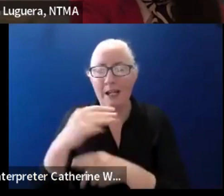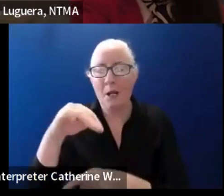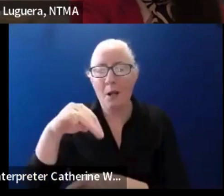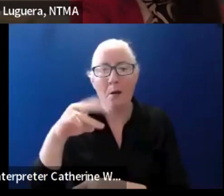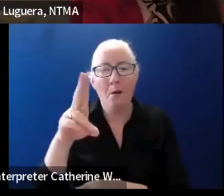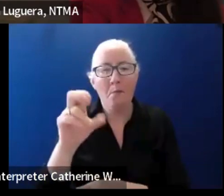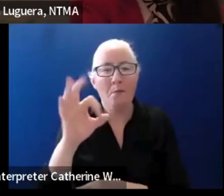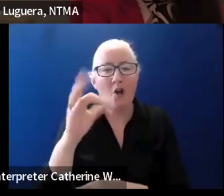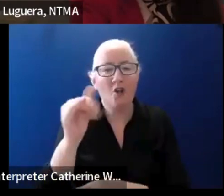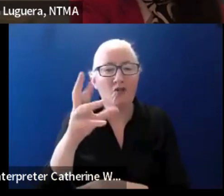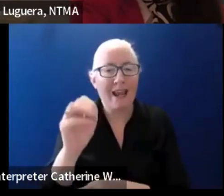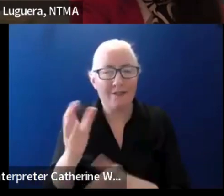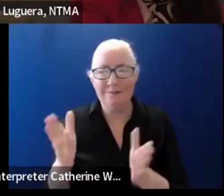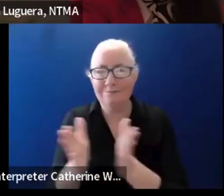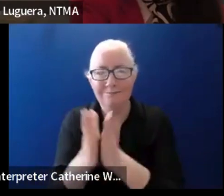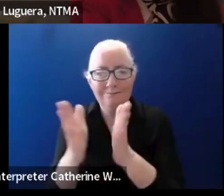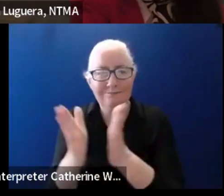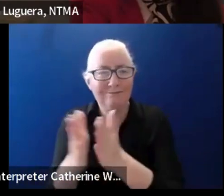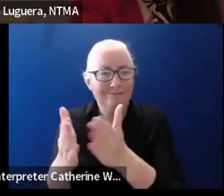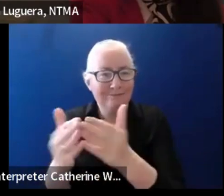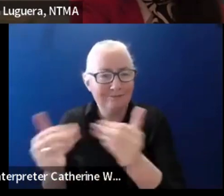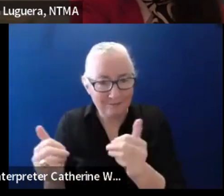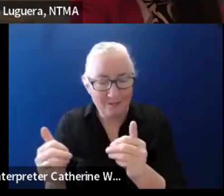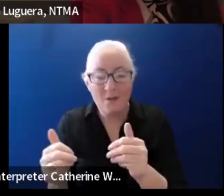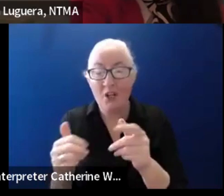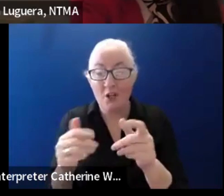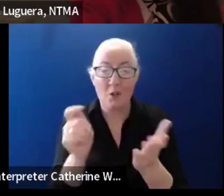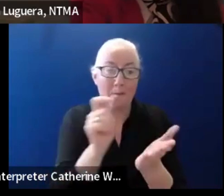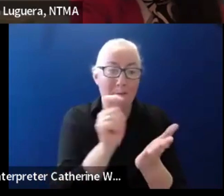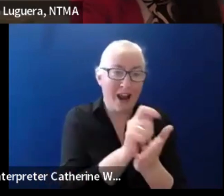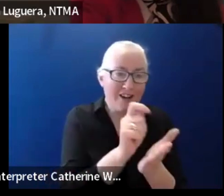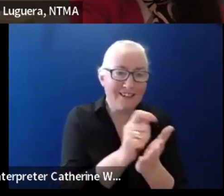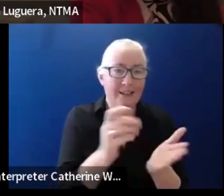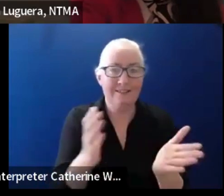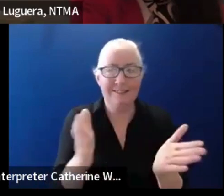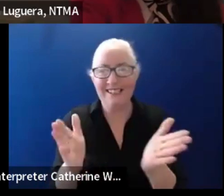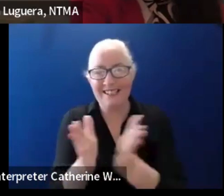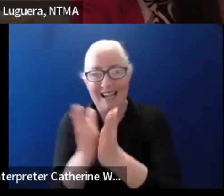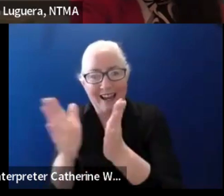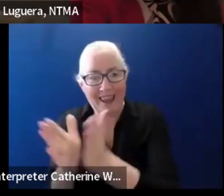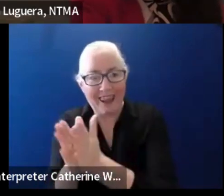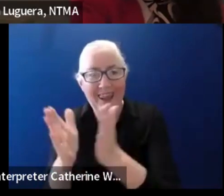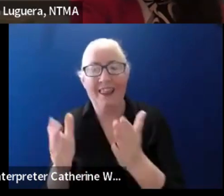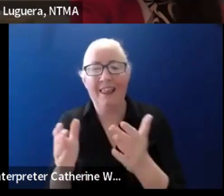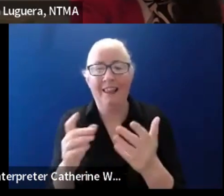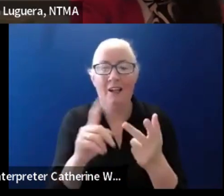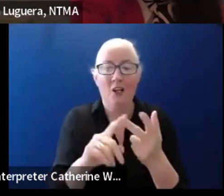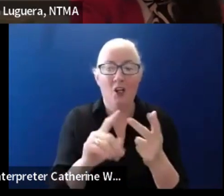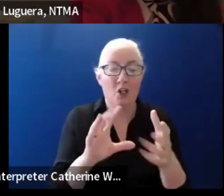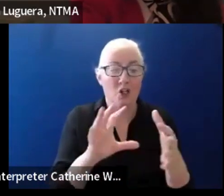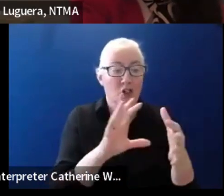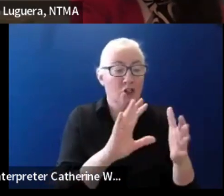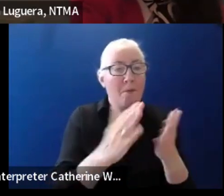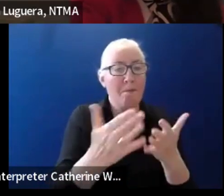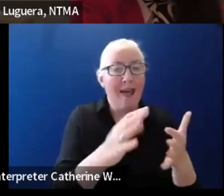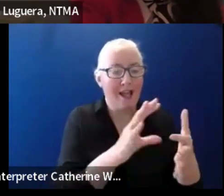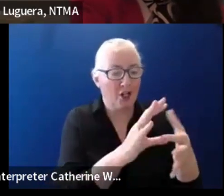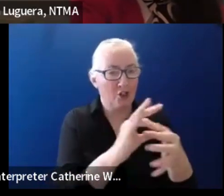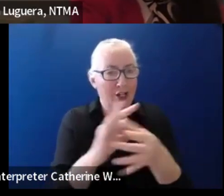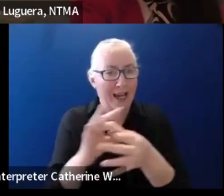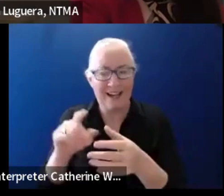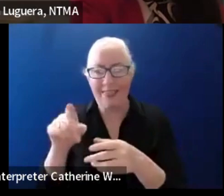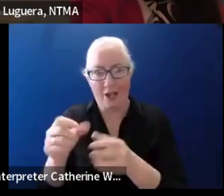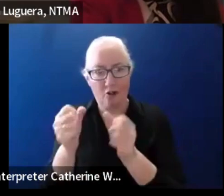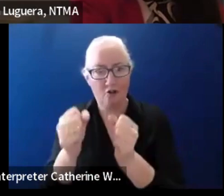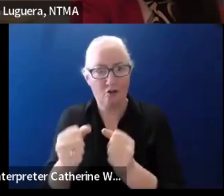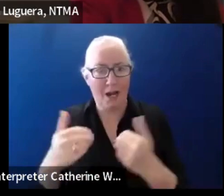sector. So, as you can imagine, you've got marketing, you've got sales, but you've got areas like supply chain, which can tend to be quite male